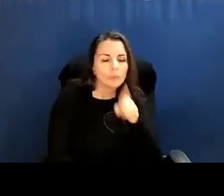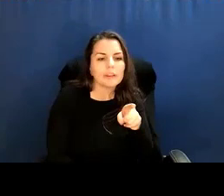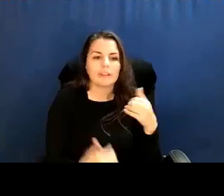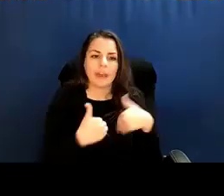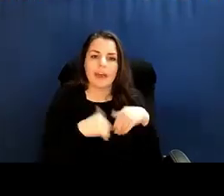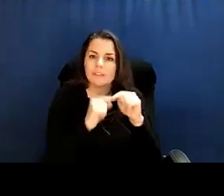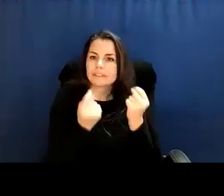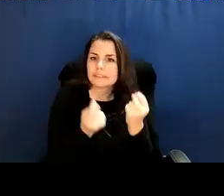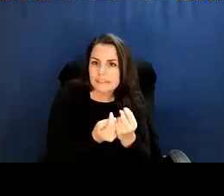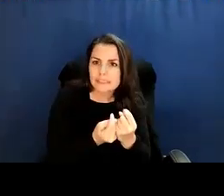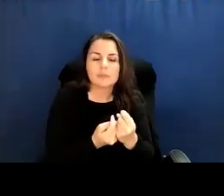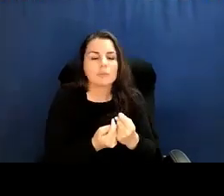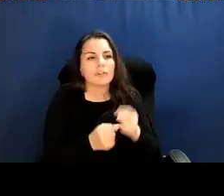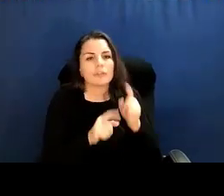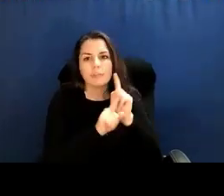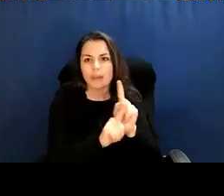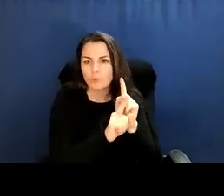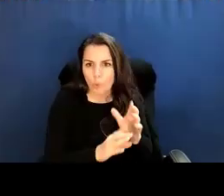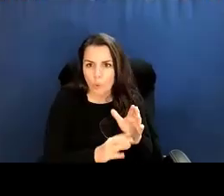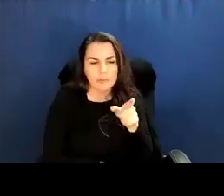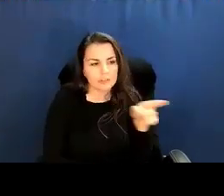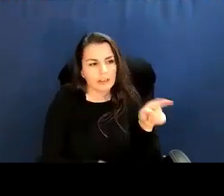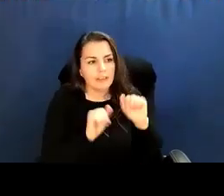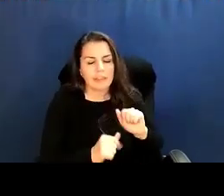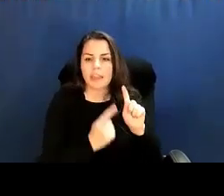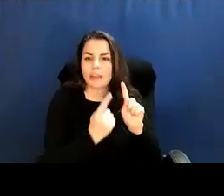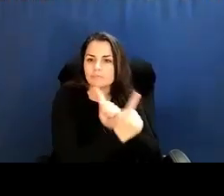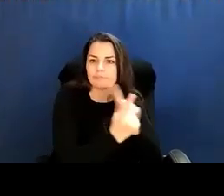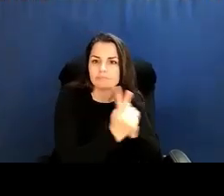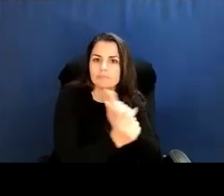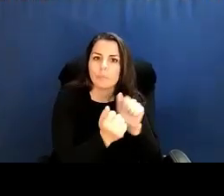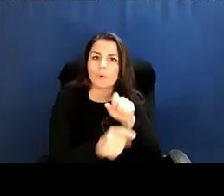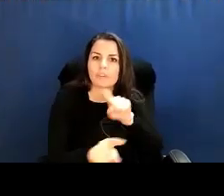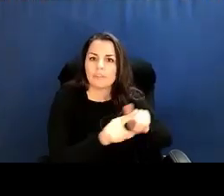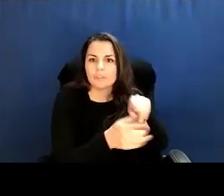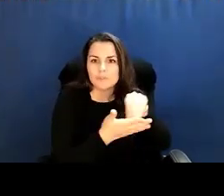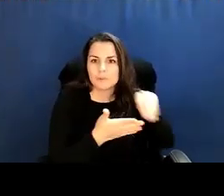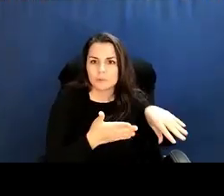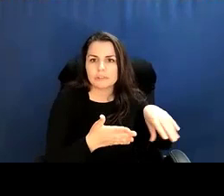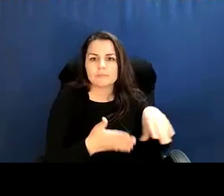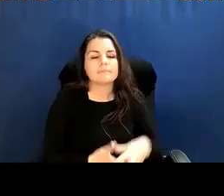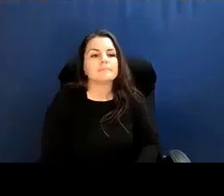trainees can be farmed out for training in those laboratories.